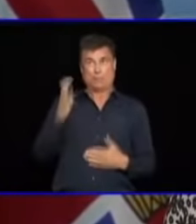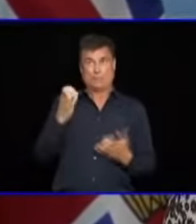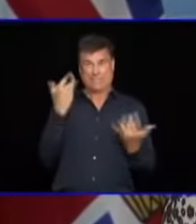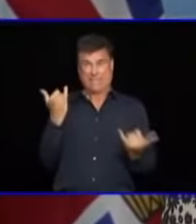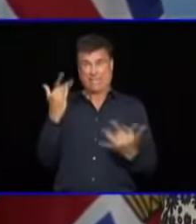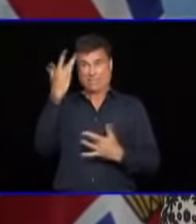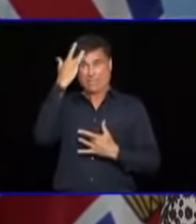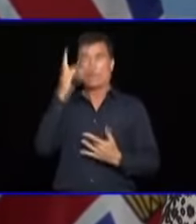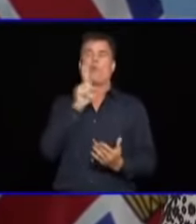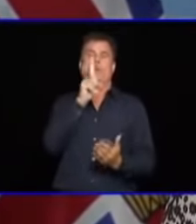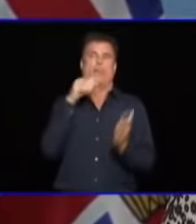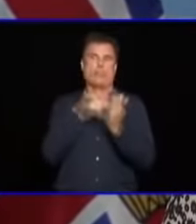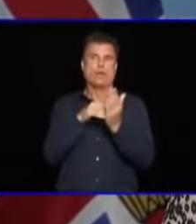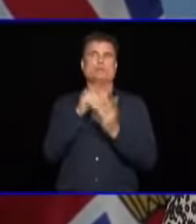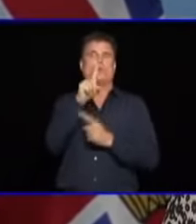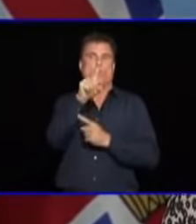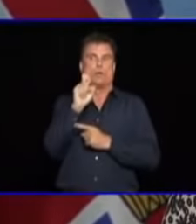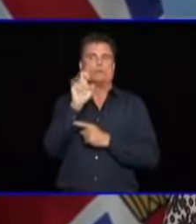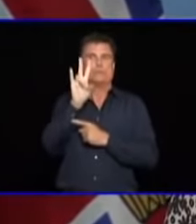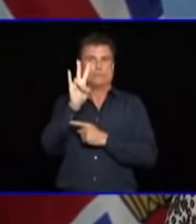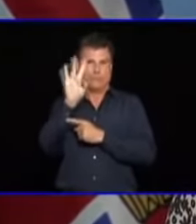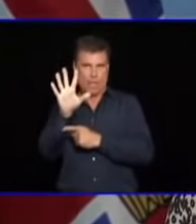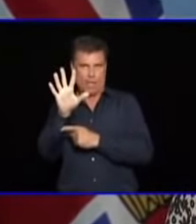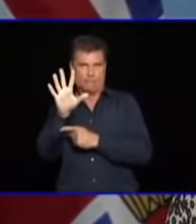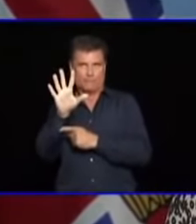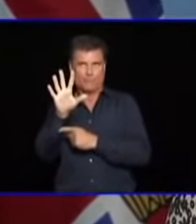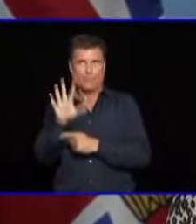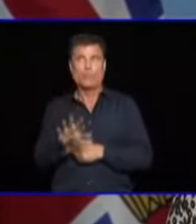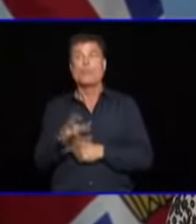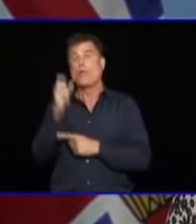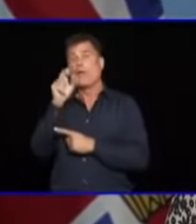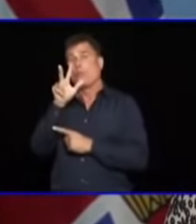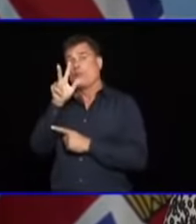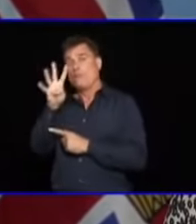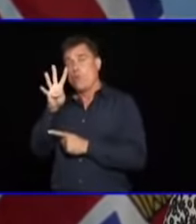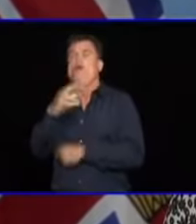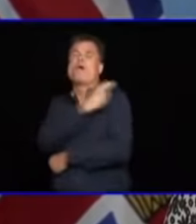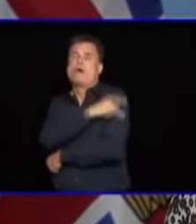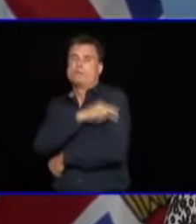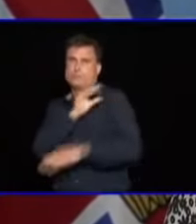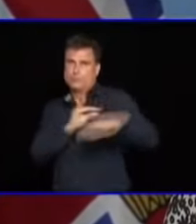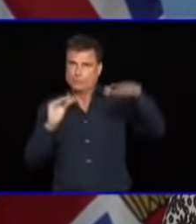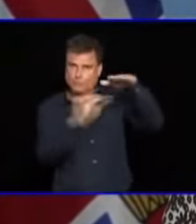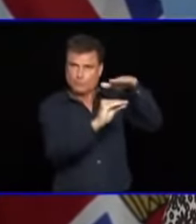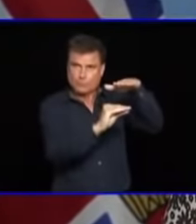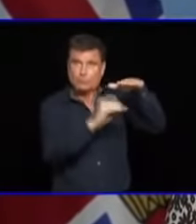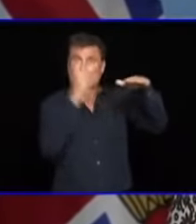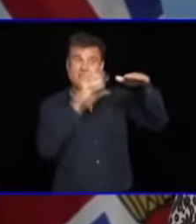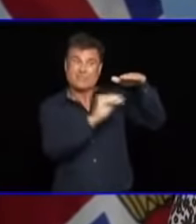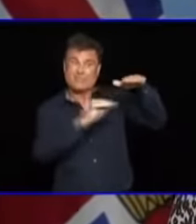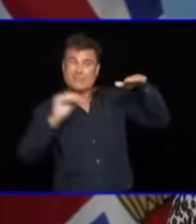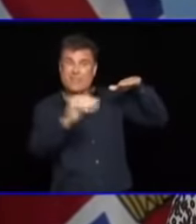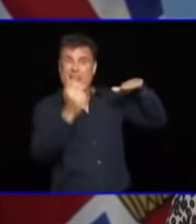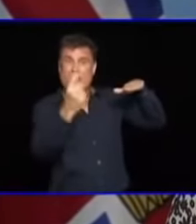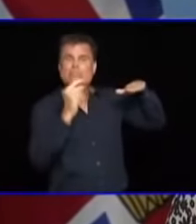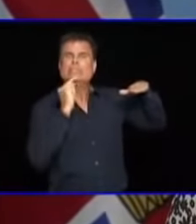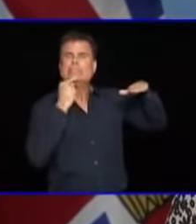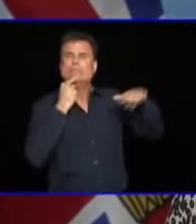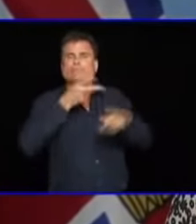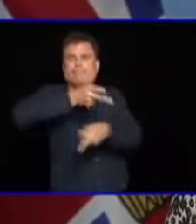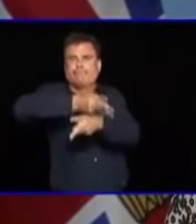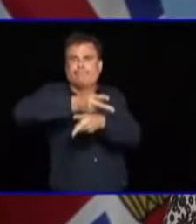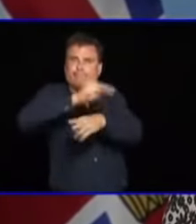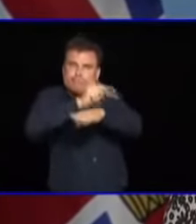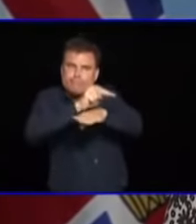1,175 active cases in British Columbia, of whom 34 are in hospital, 11 of whom are in critical care or